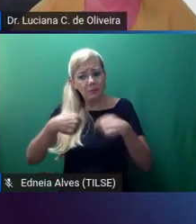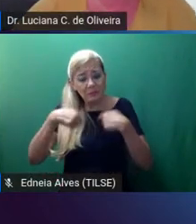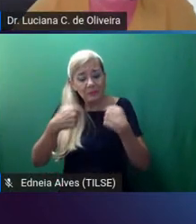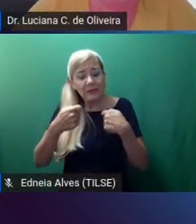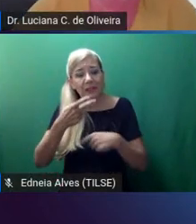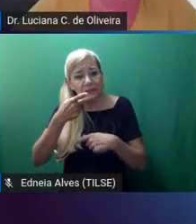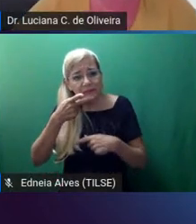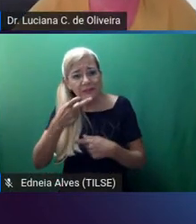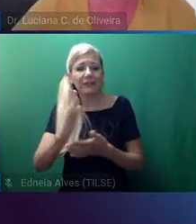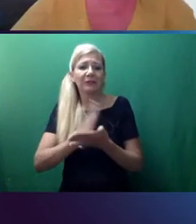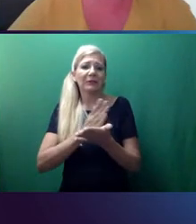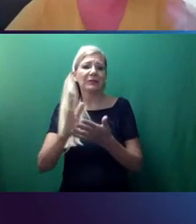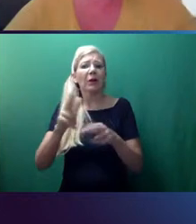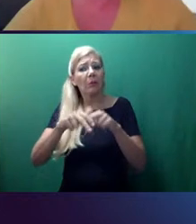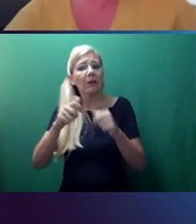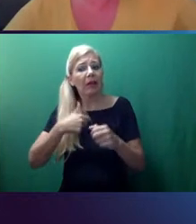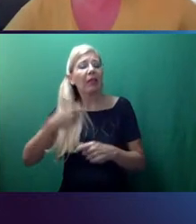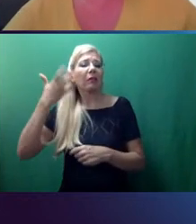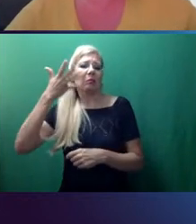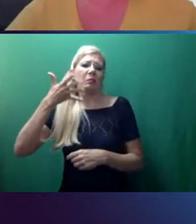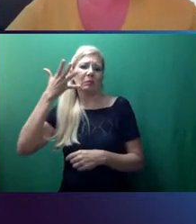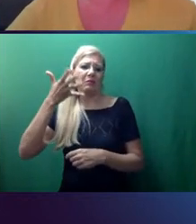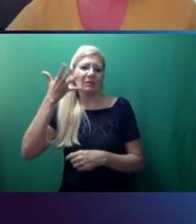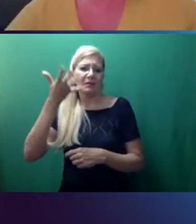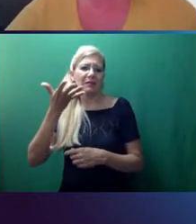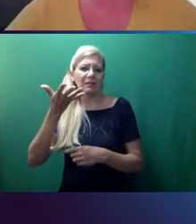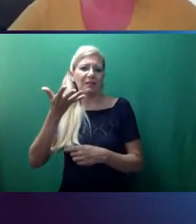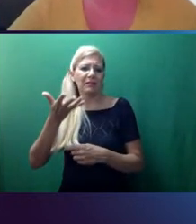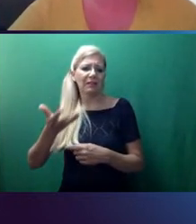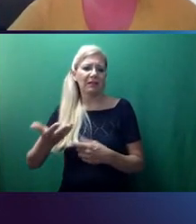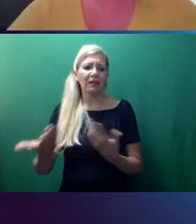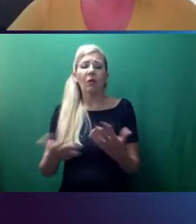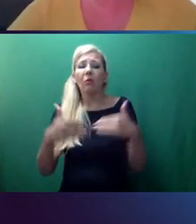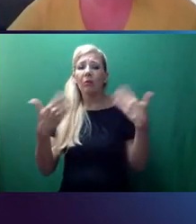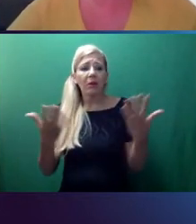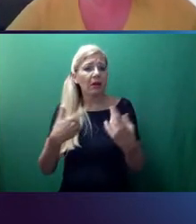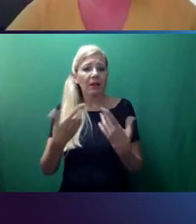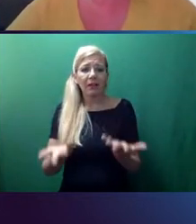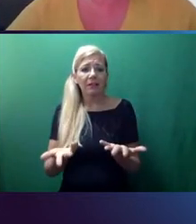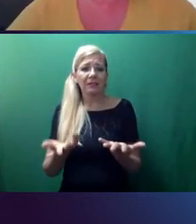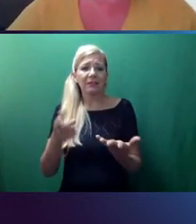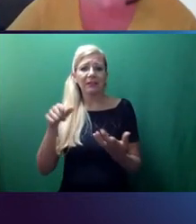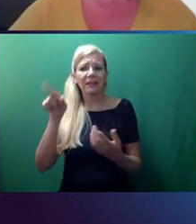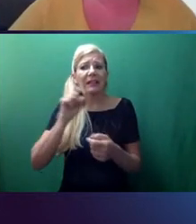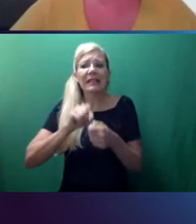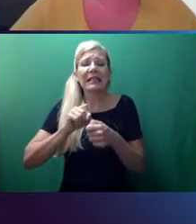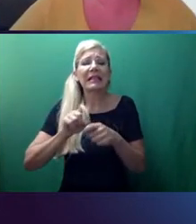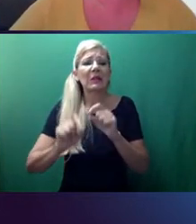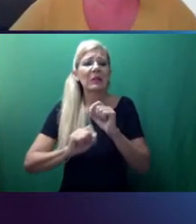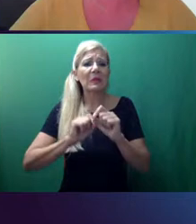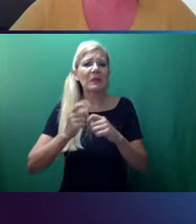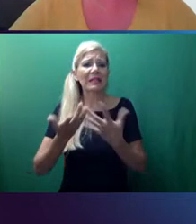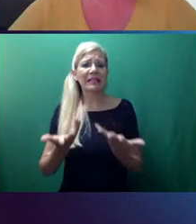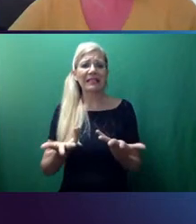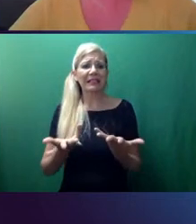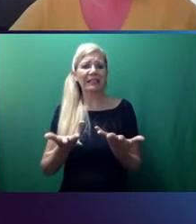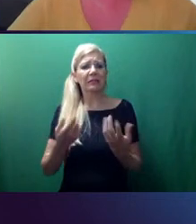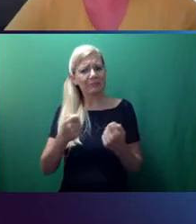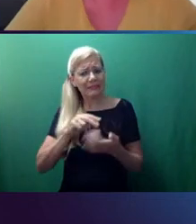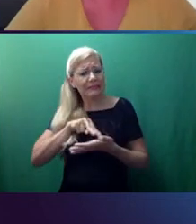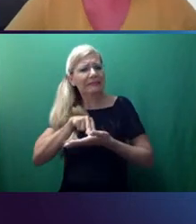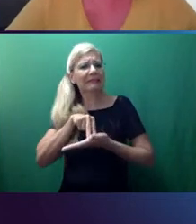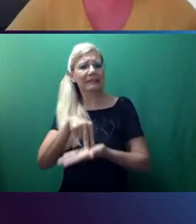presenter and said, you know, what you just did is racist,